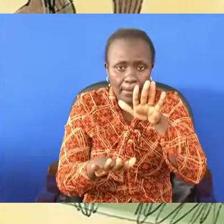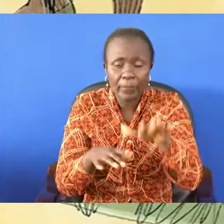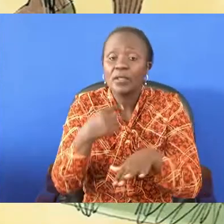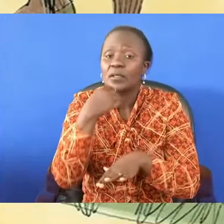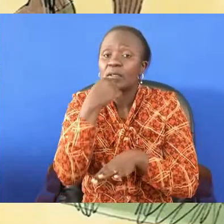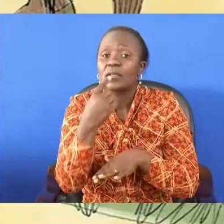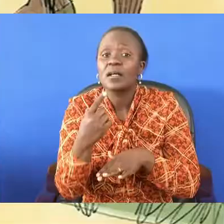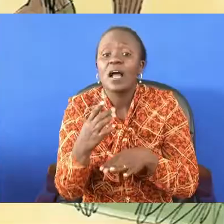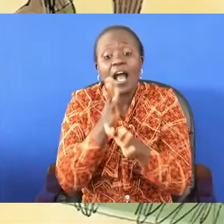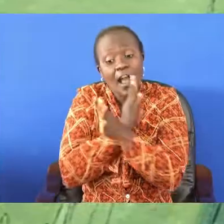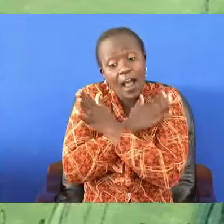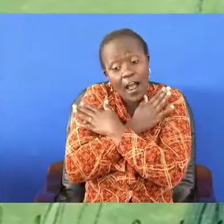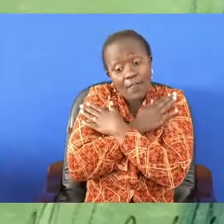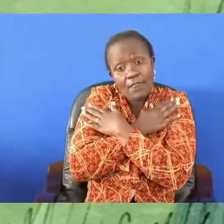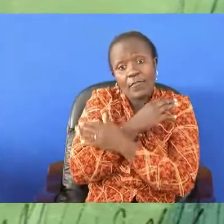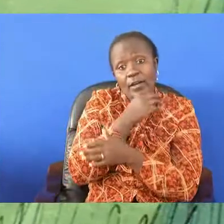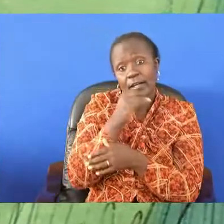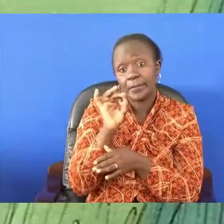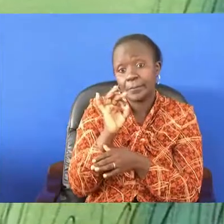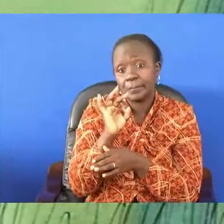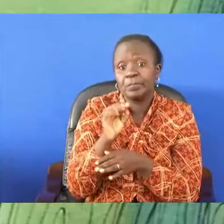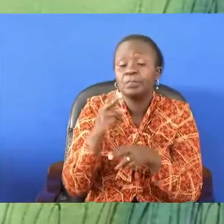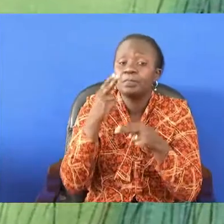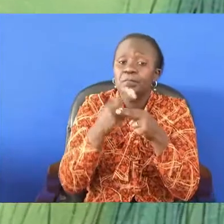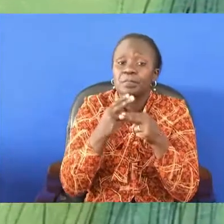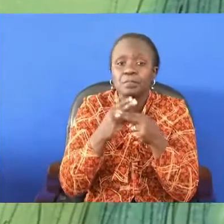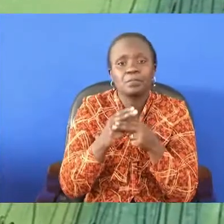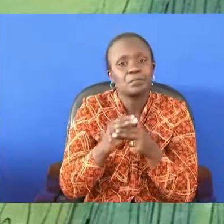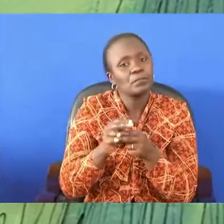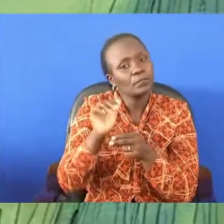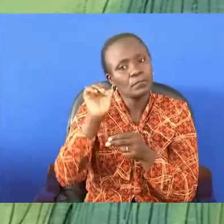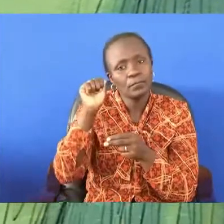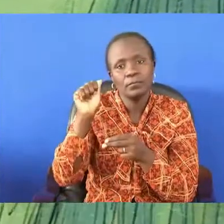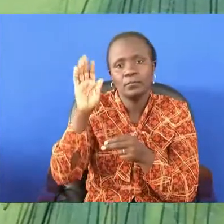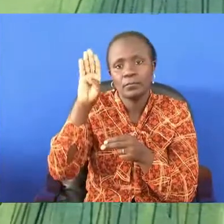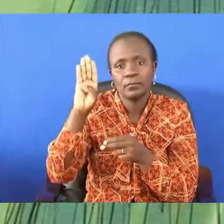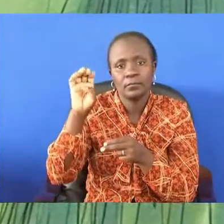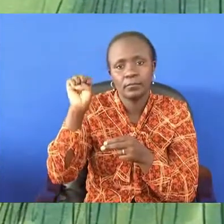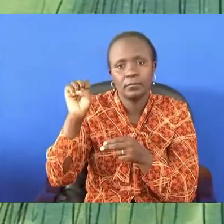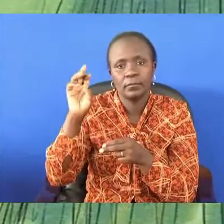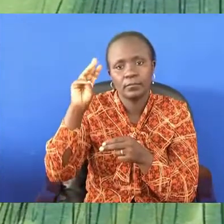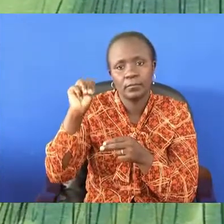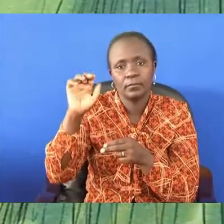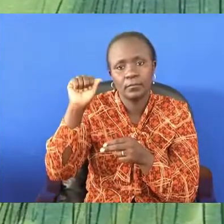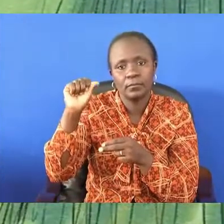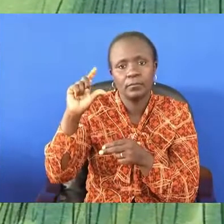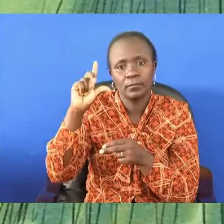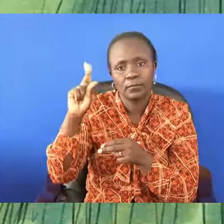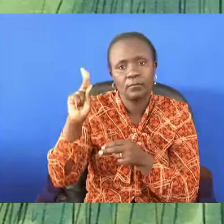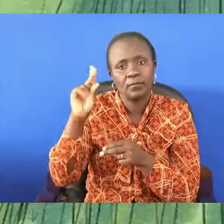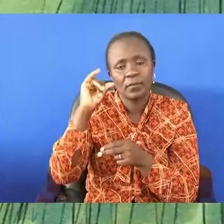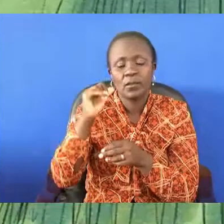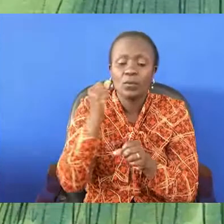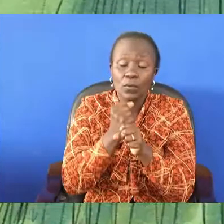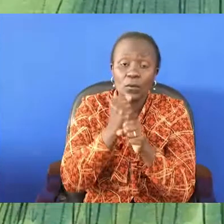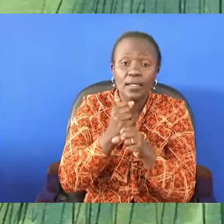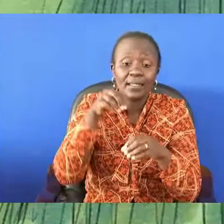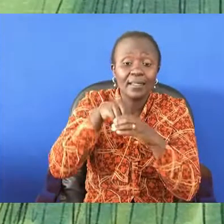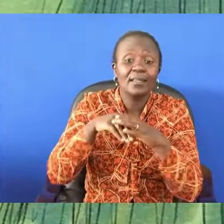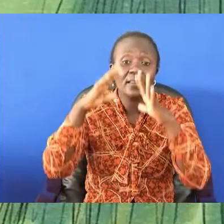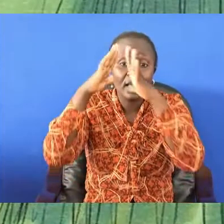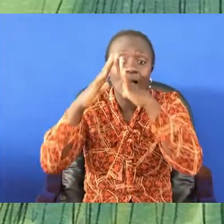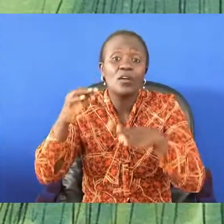So a friend of Jeremiah named as Ebed-Melech, who was also working in the king's